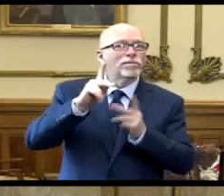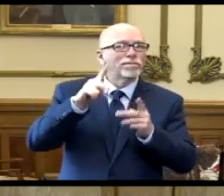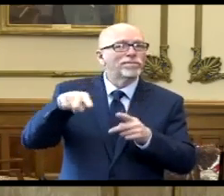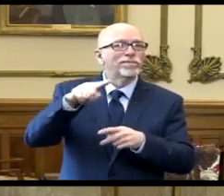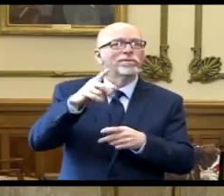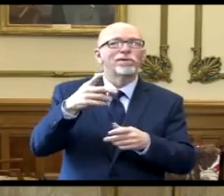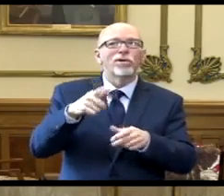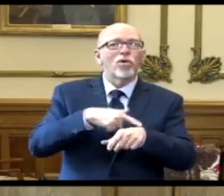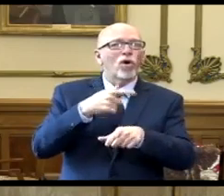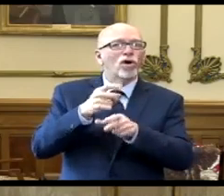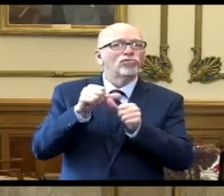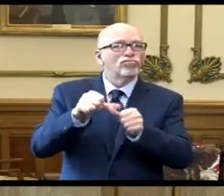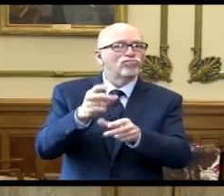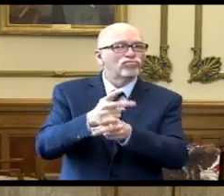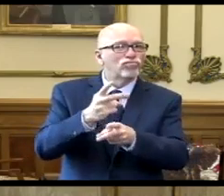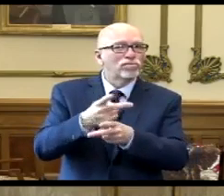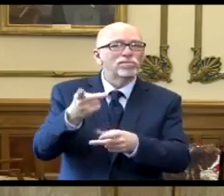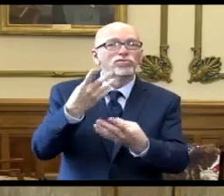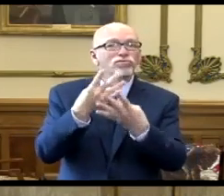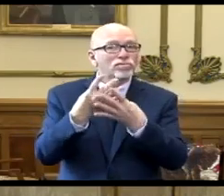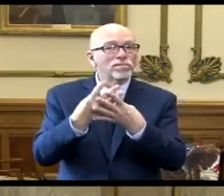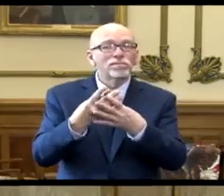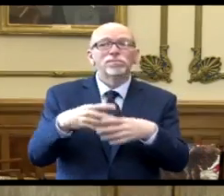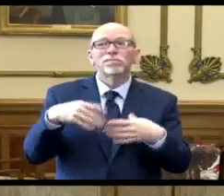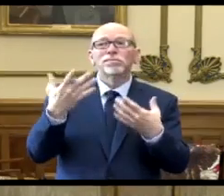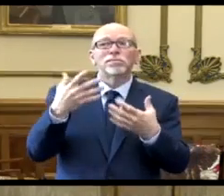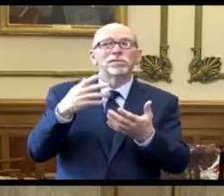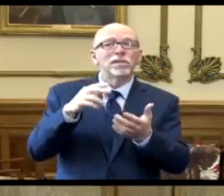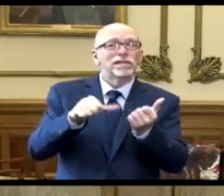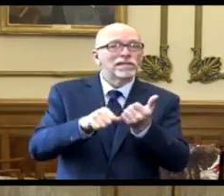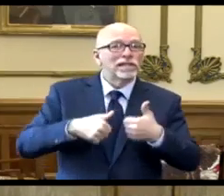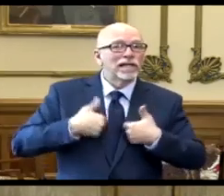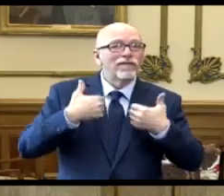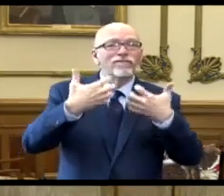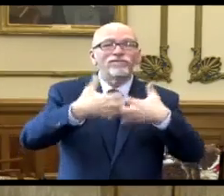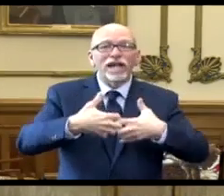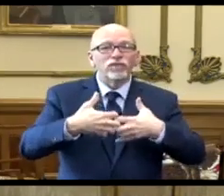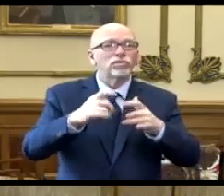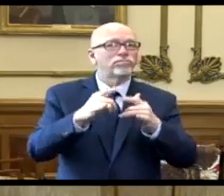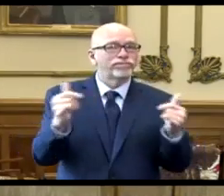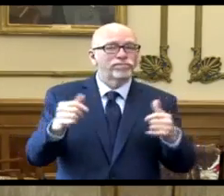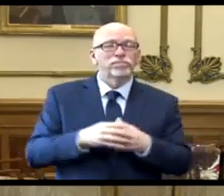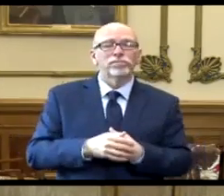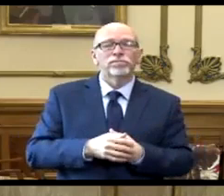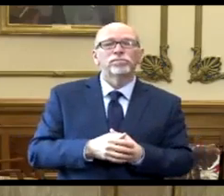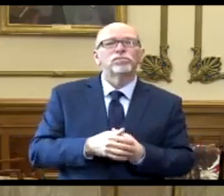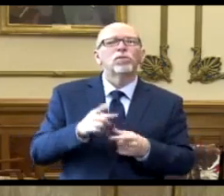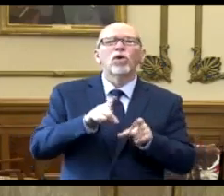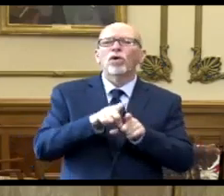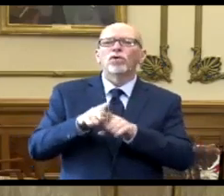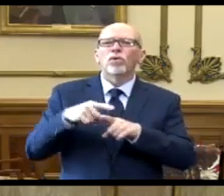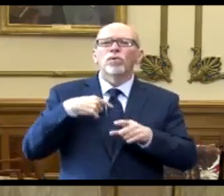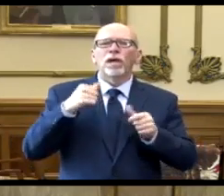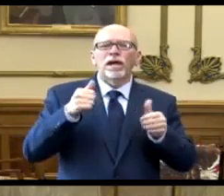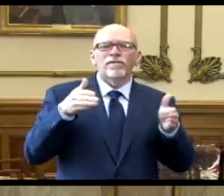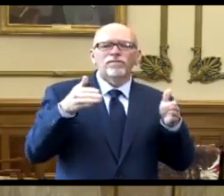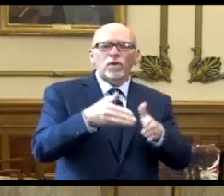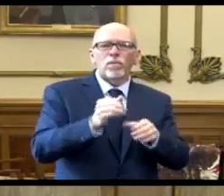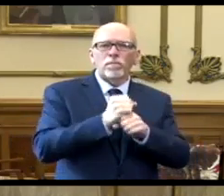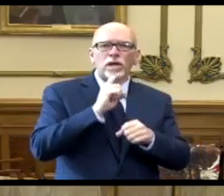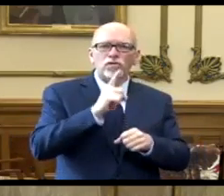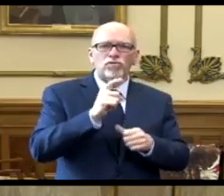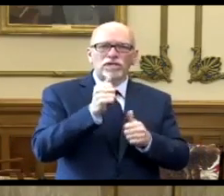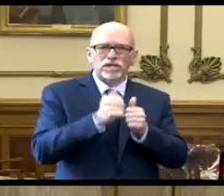in long-term care facilities, prisons, jails, factories, and plants. Also, we can focus on making sure that each